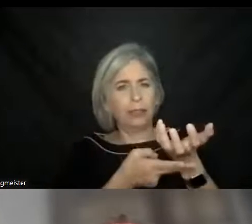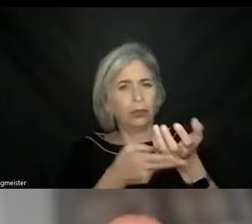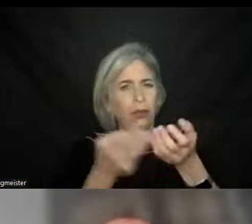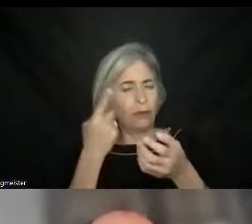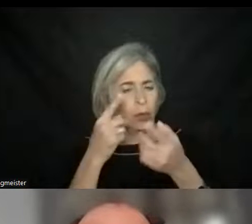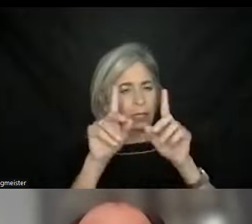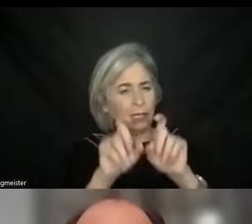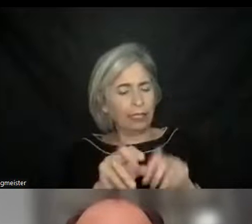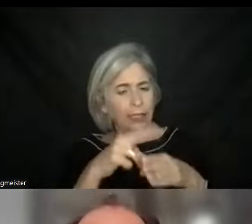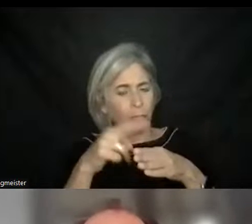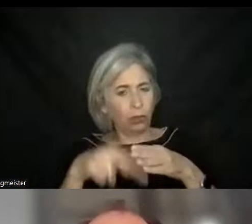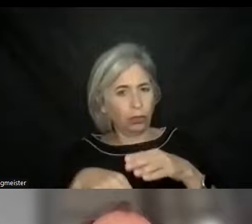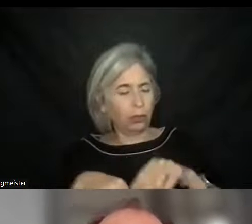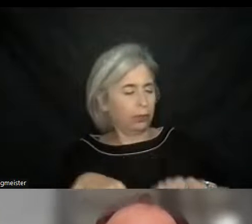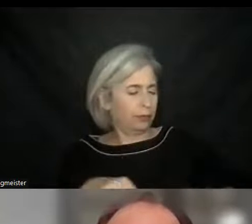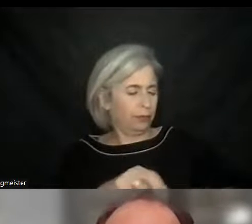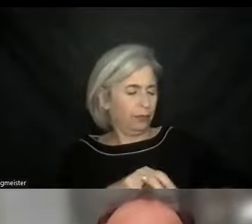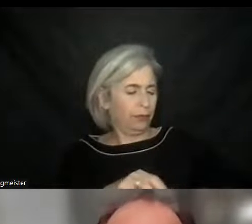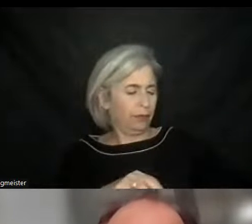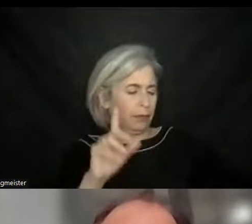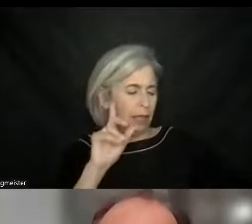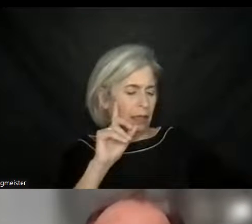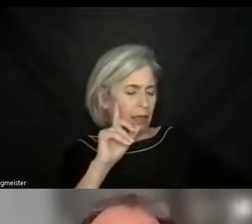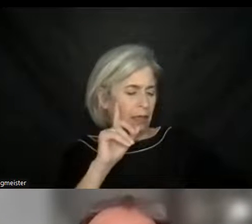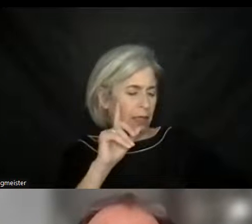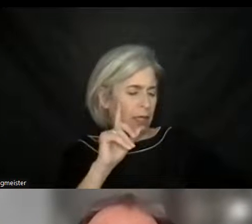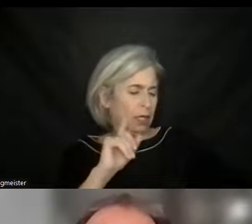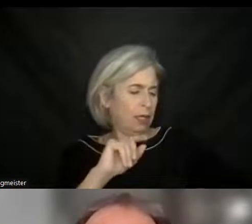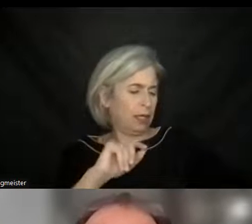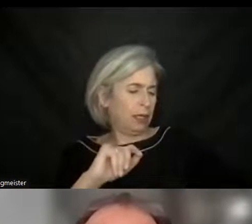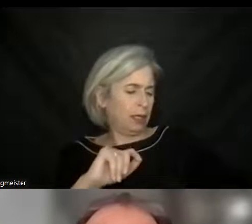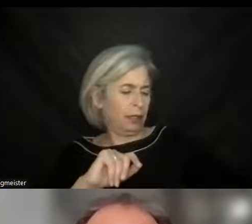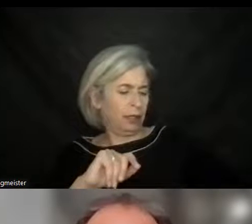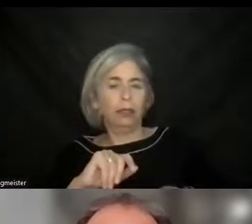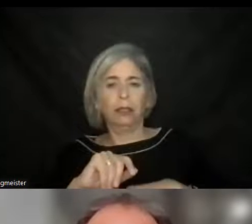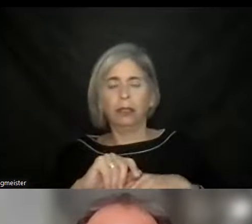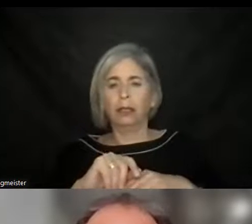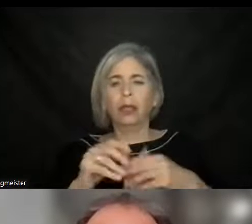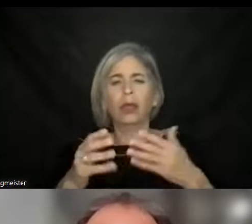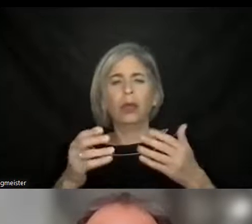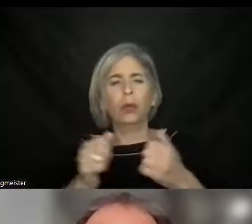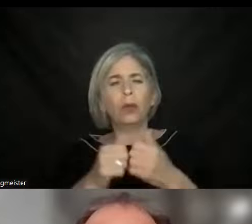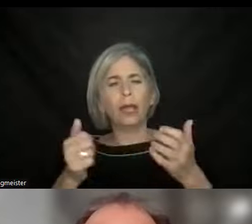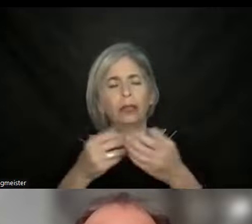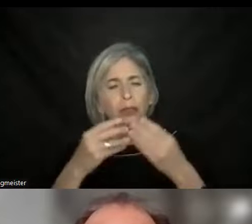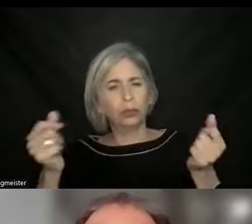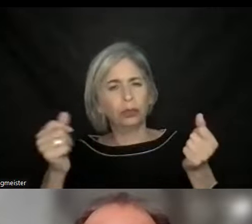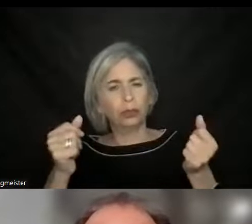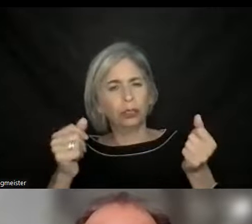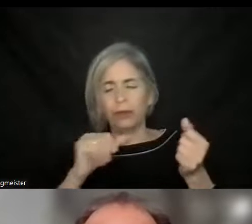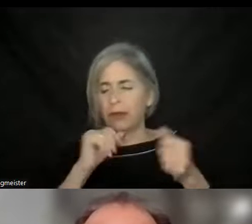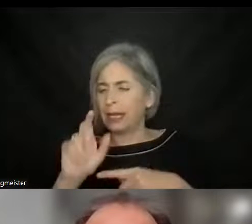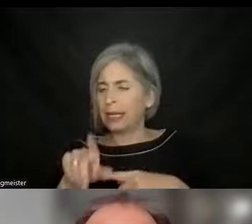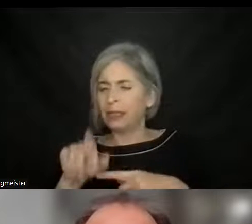results. Both are I think, we still desire. Without presupposing the solution, it wouldn't necessarily have to